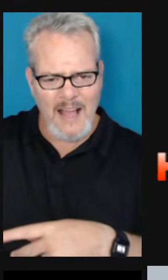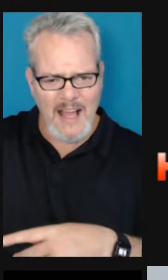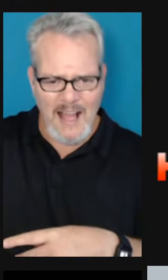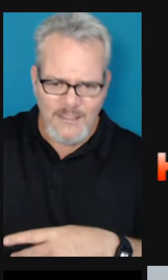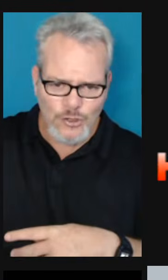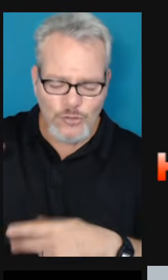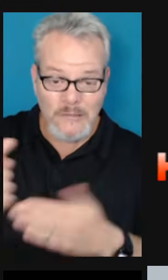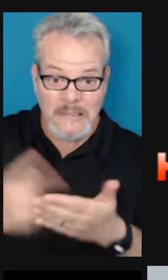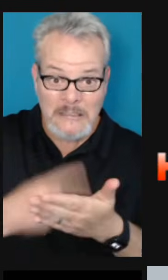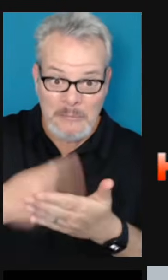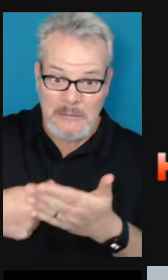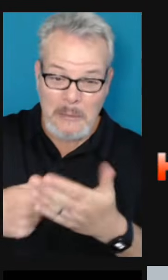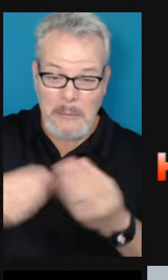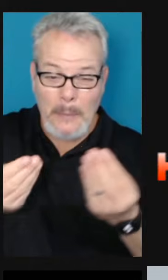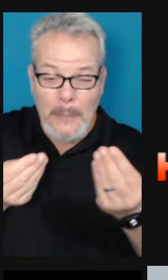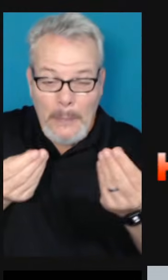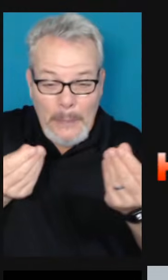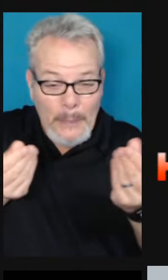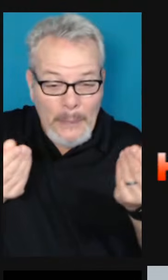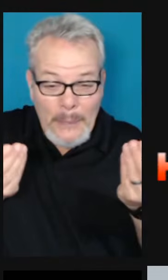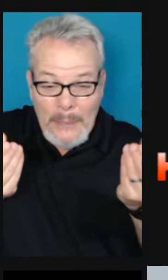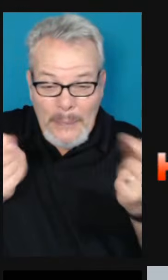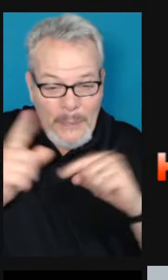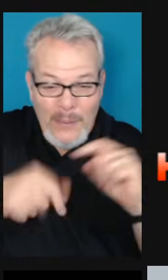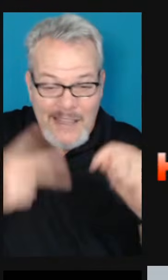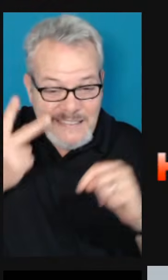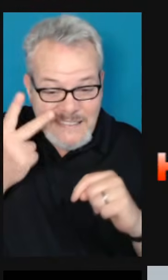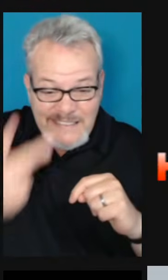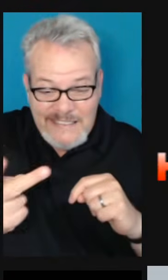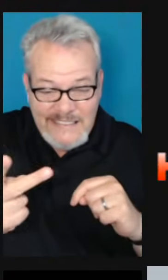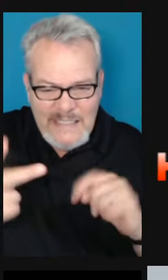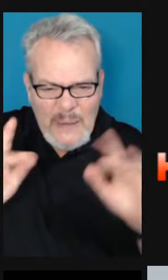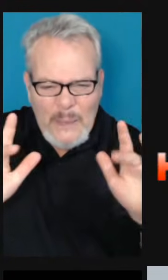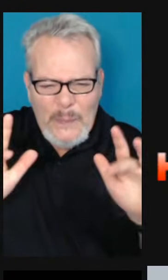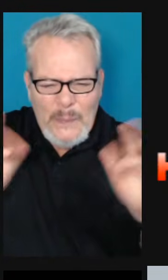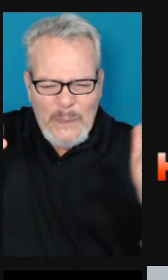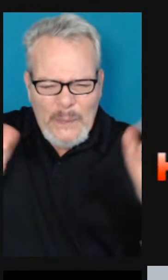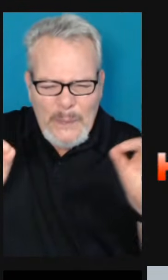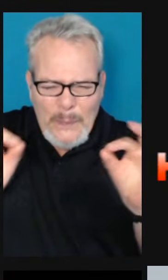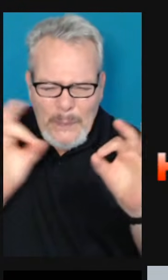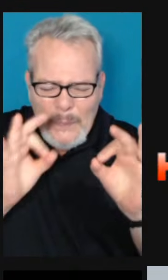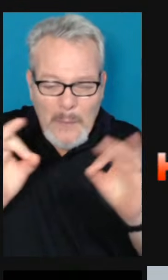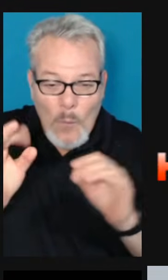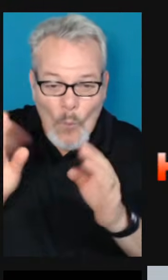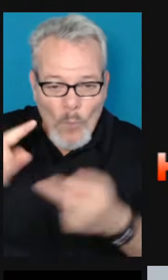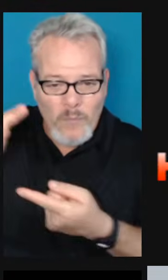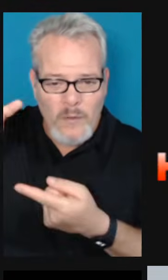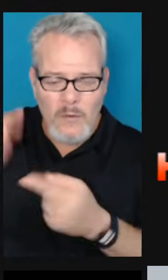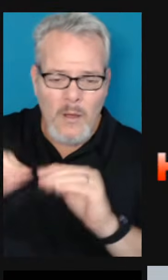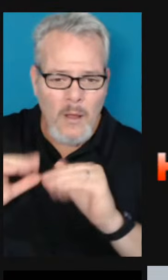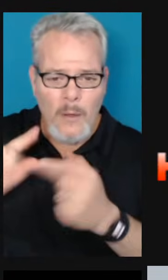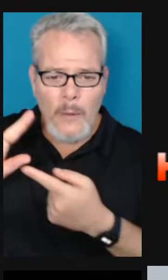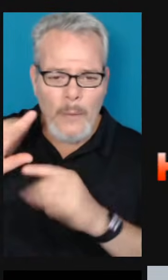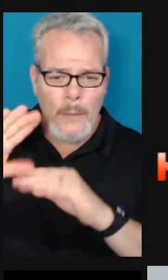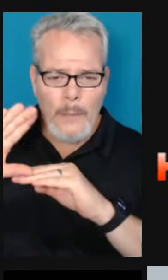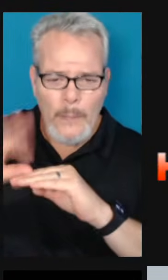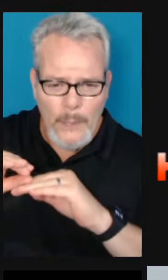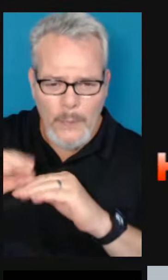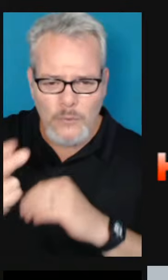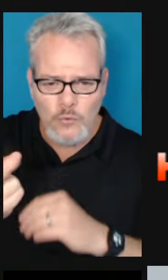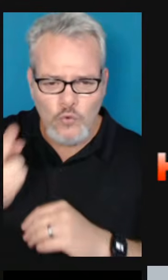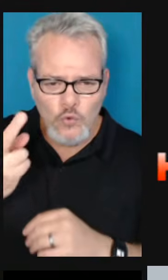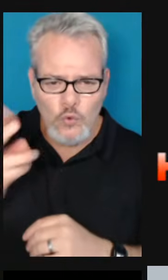very much finer than what we're having. Less than 2 millimeters is very small, but there are